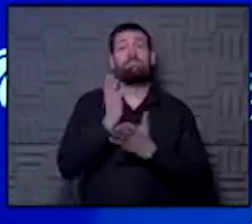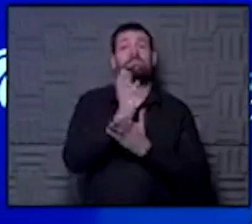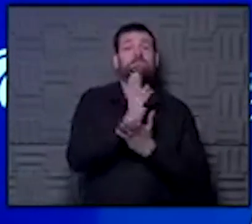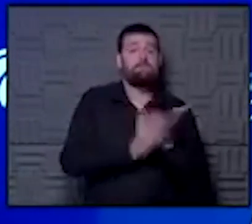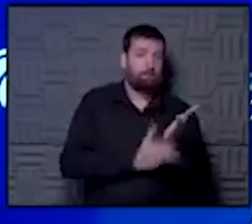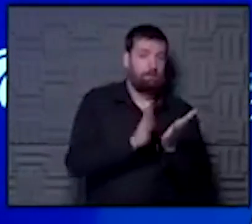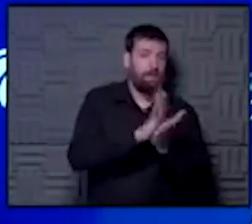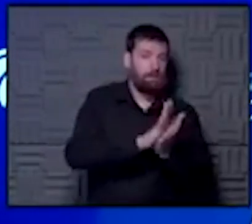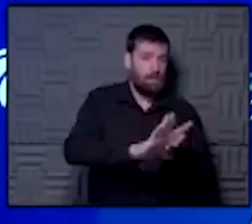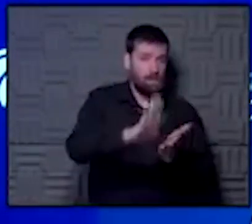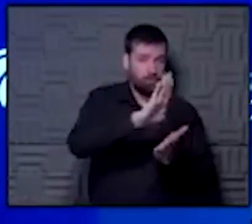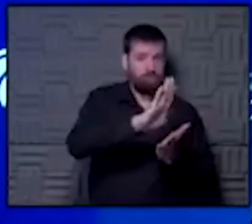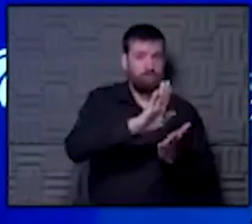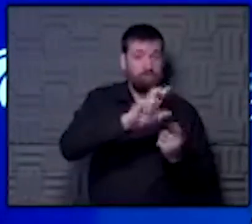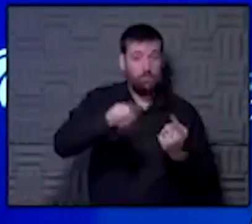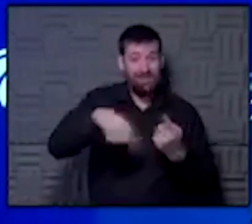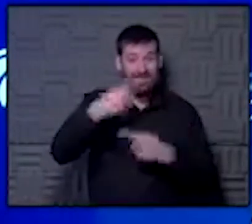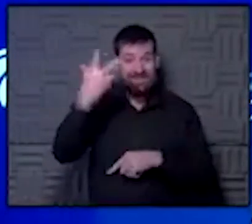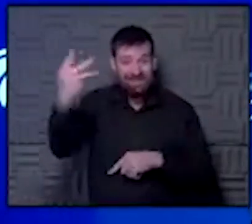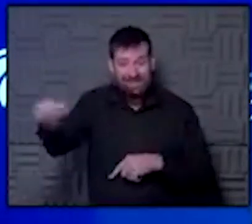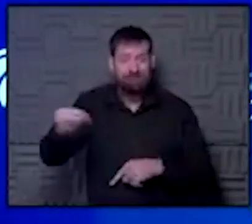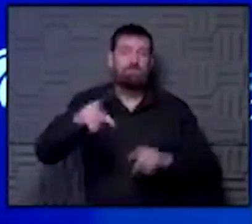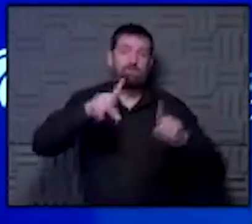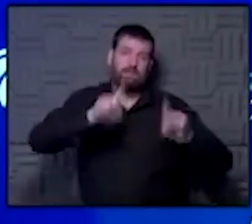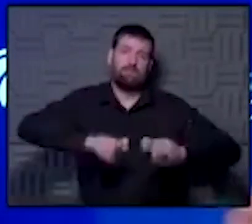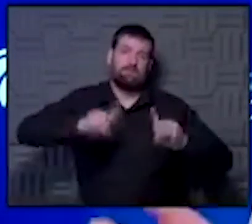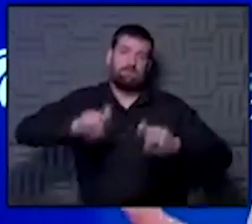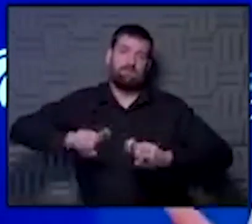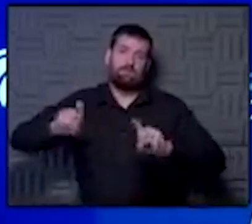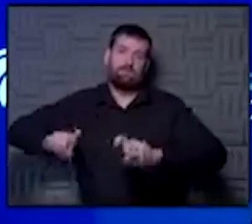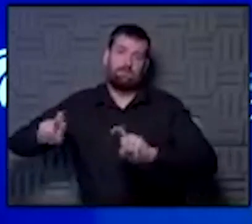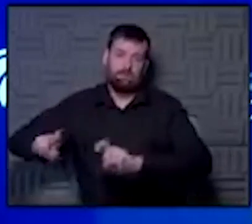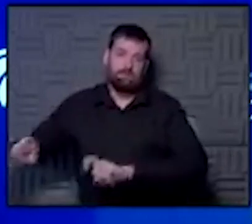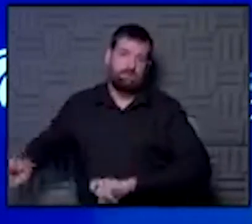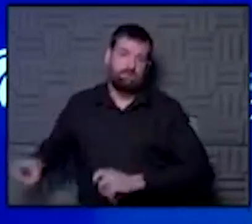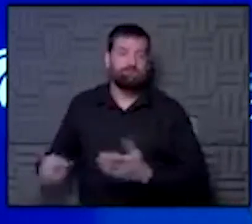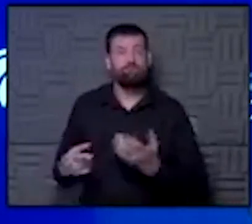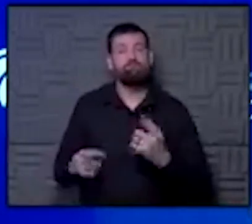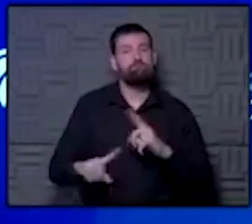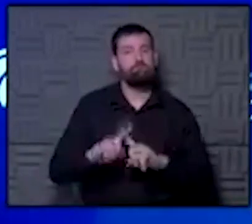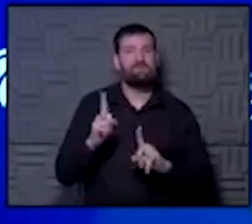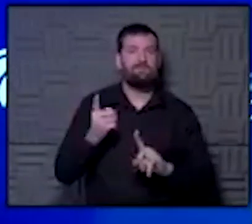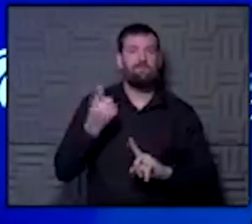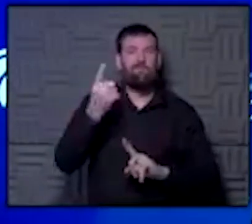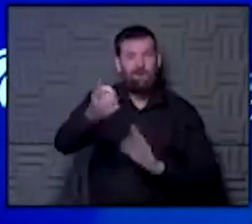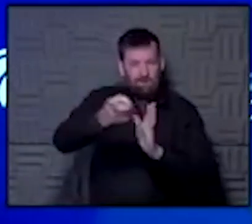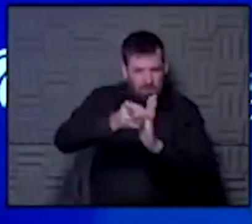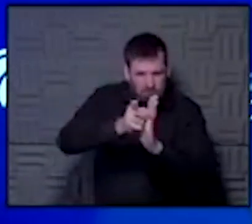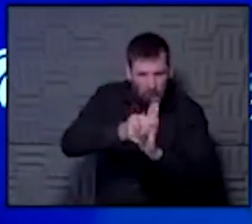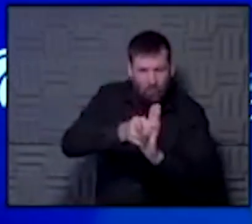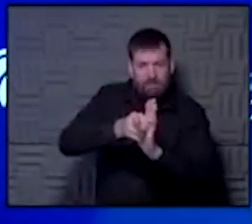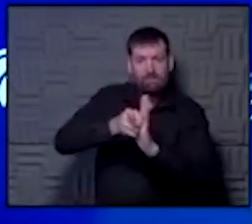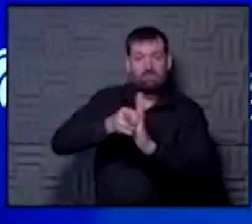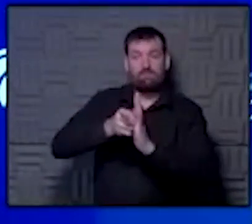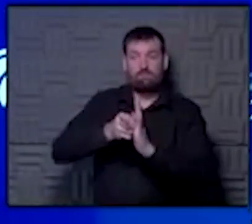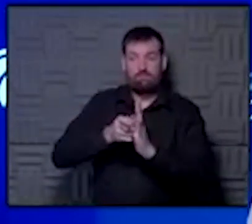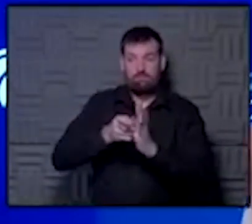are testing kids as they leave. And so that may be one way of trying to figure it out. But that's one point in time. And if you've had an